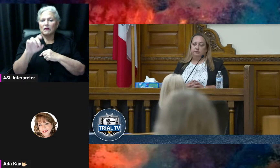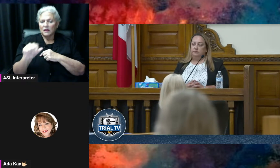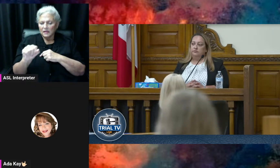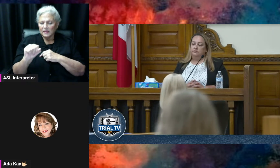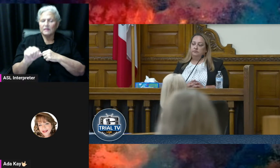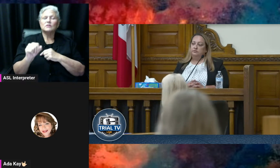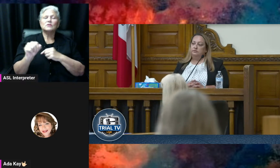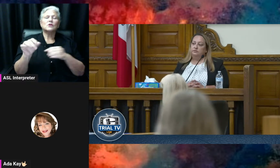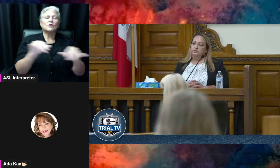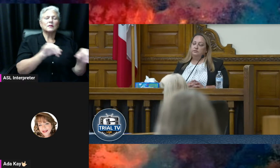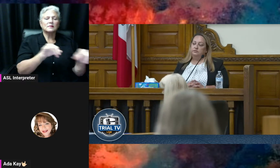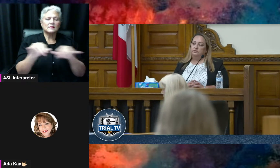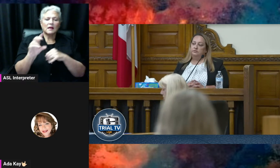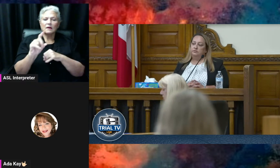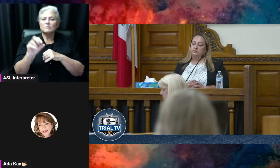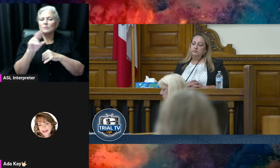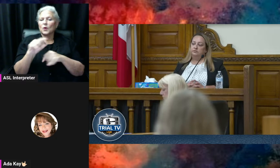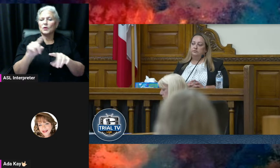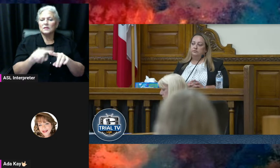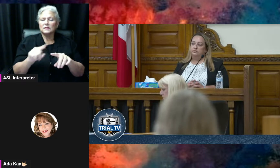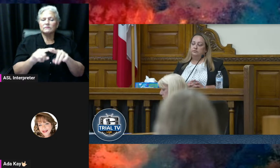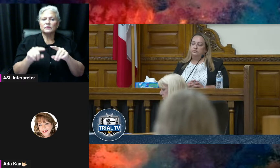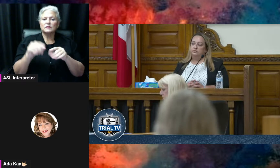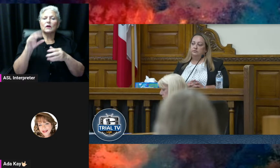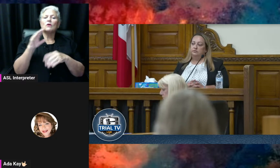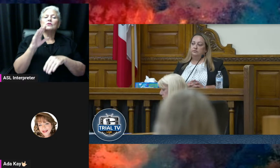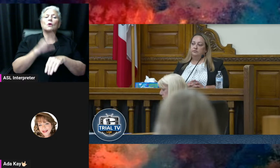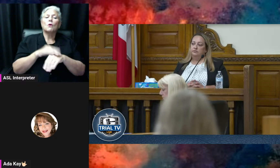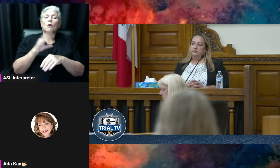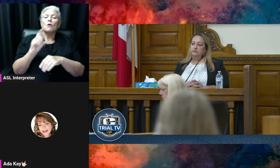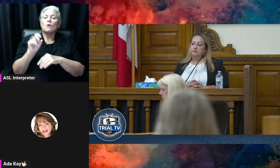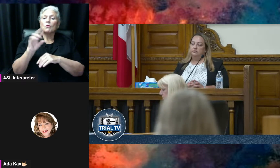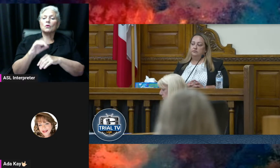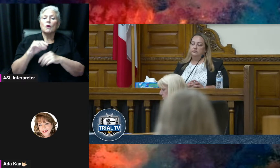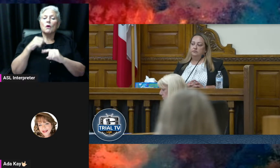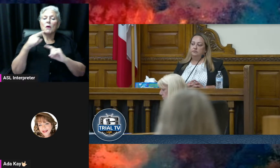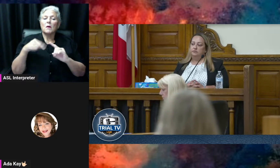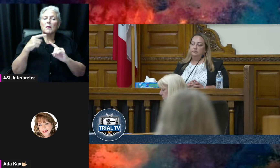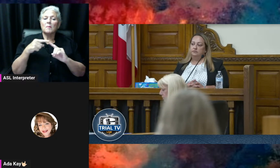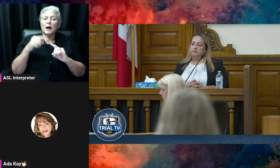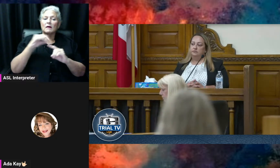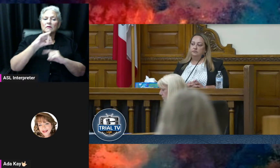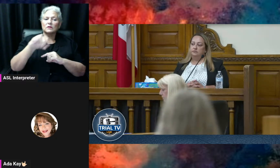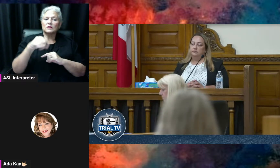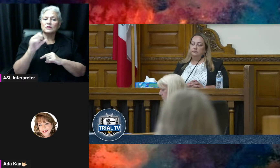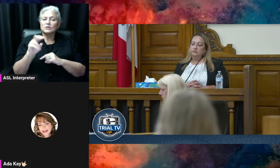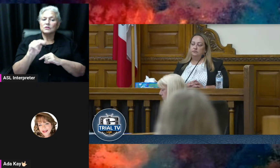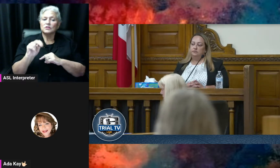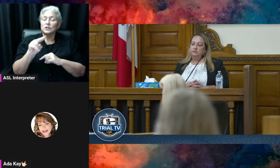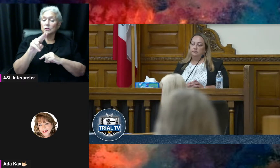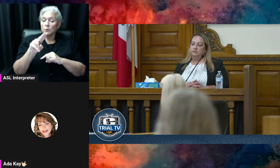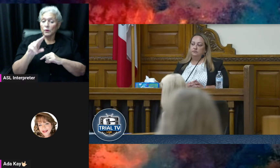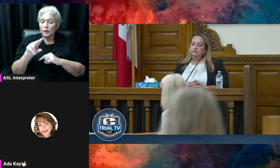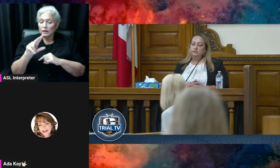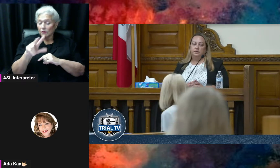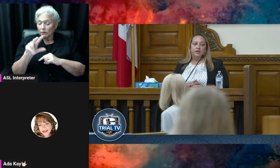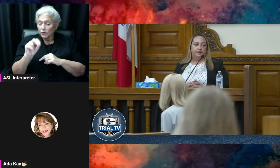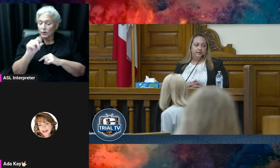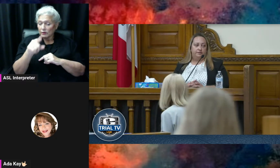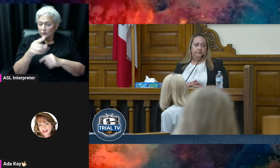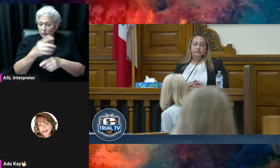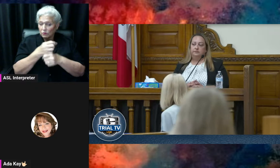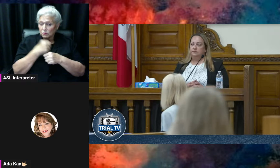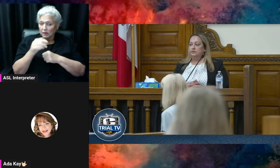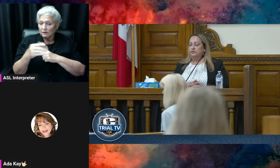different. So on about January 30th of this year, did you receive items from the Dubuque Police Department for testing?